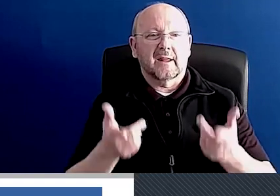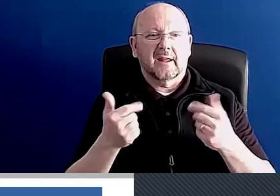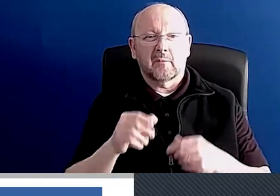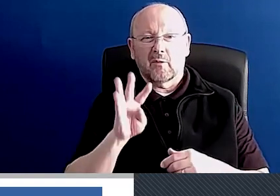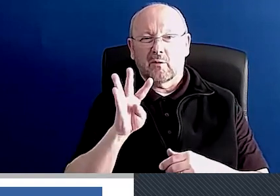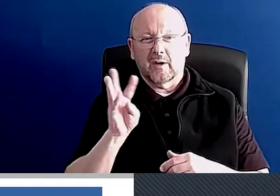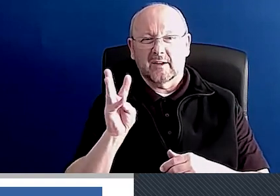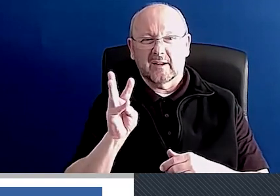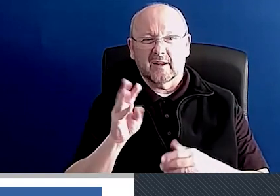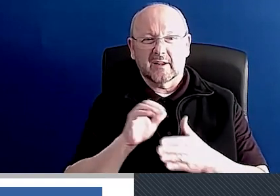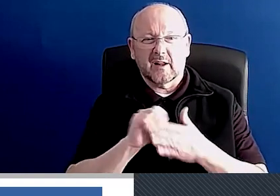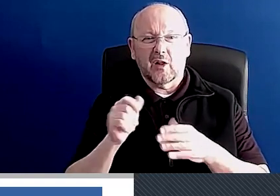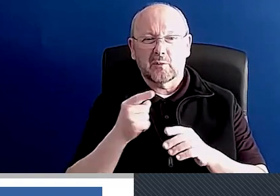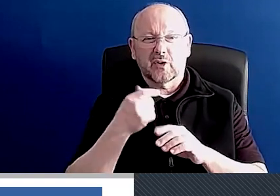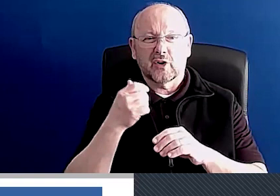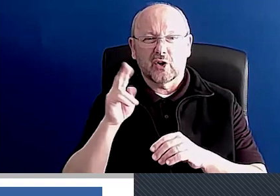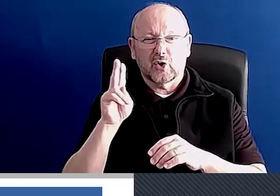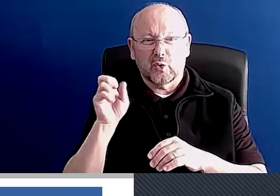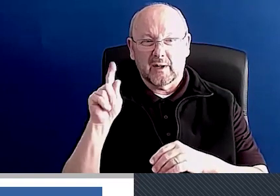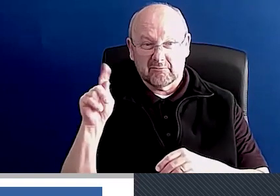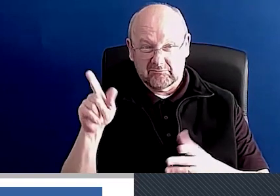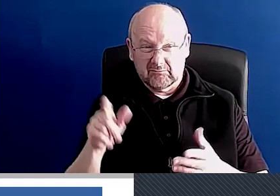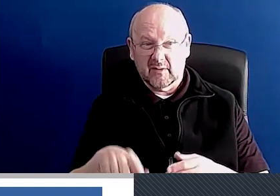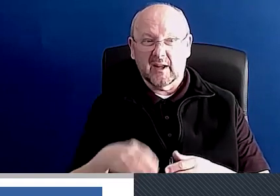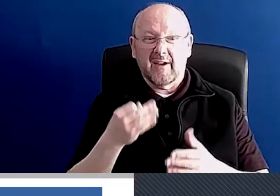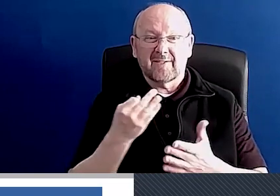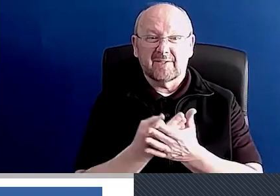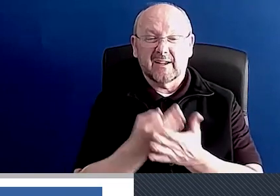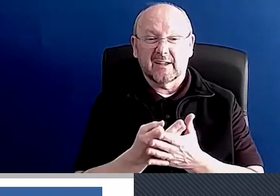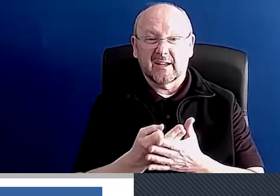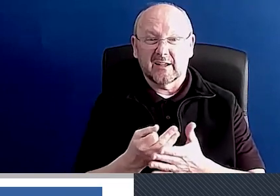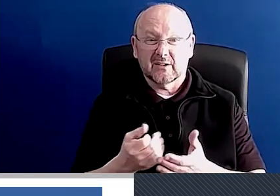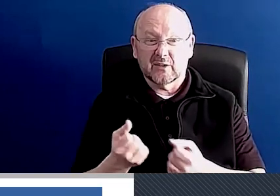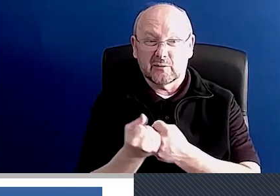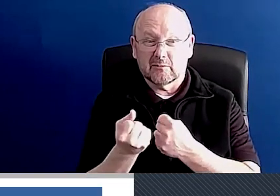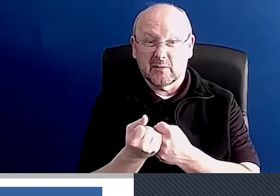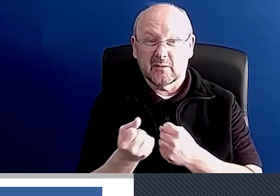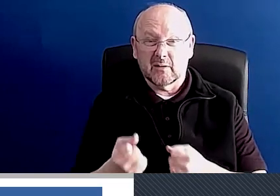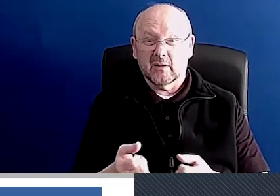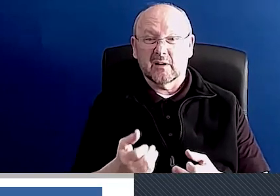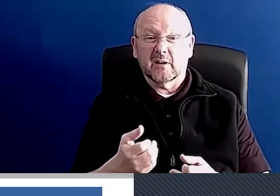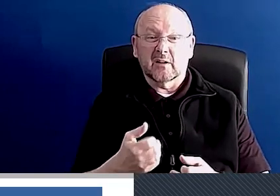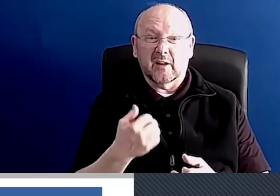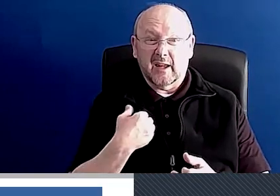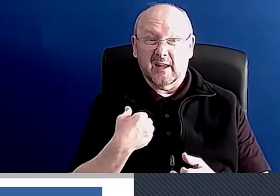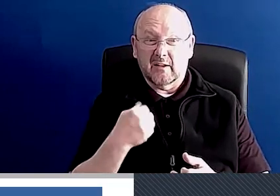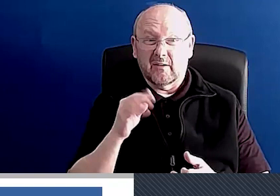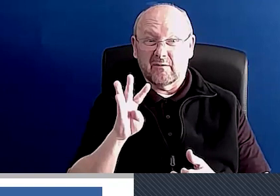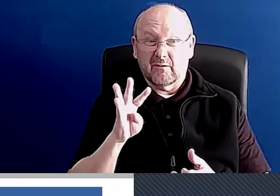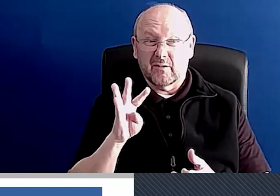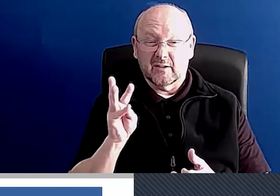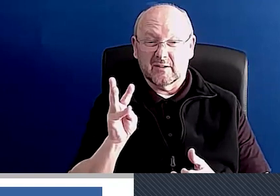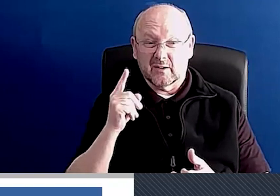kindergarten to 12th grade. So they get that $46 per unit tuition price. A lot of our students, especially in